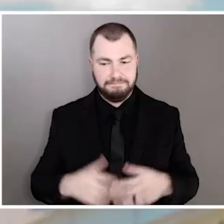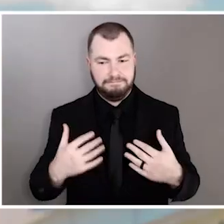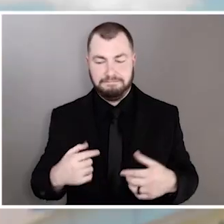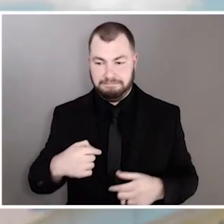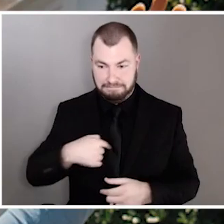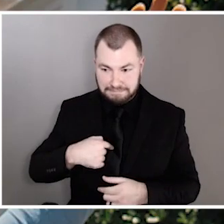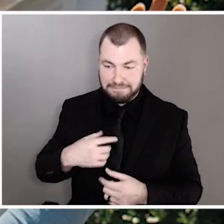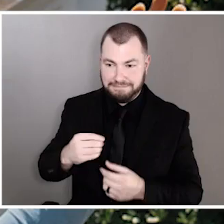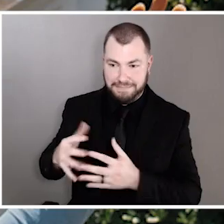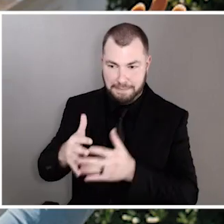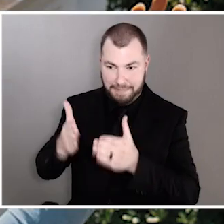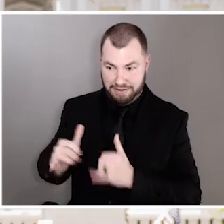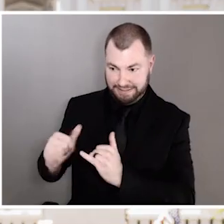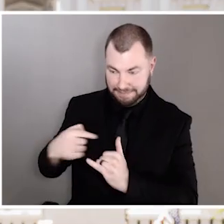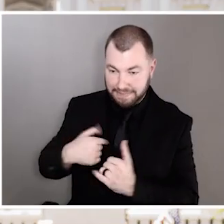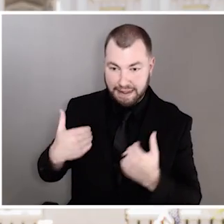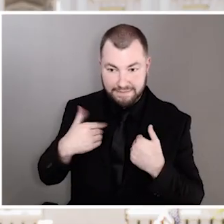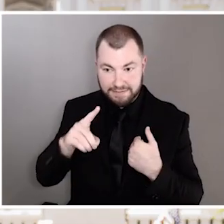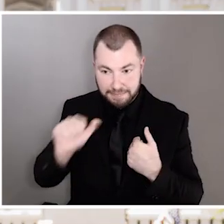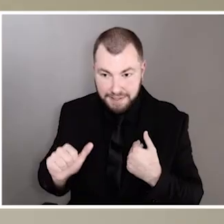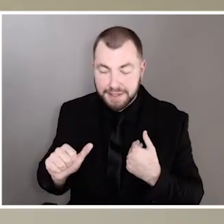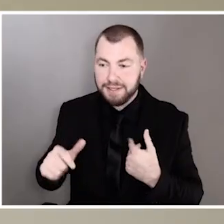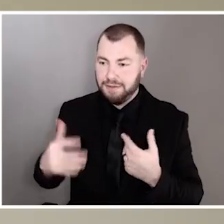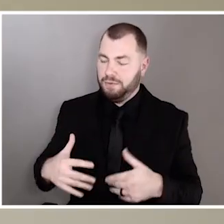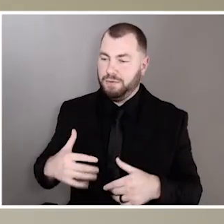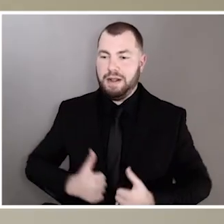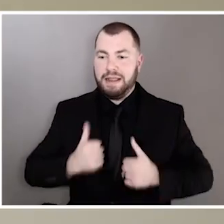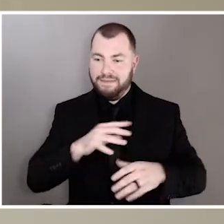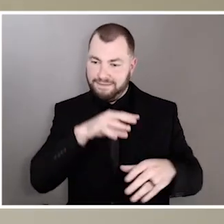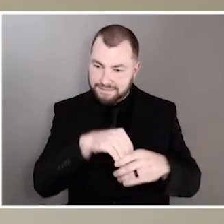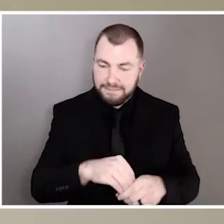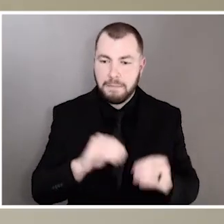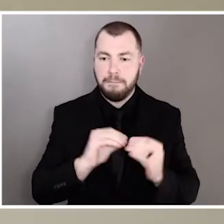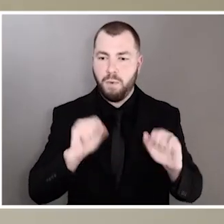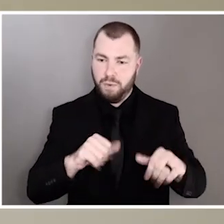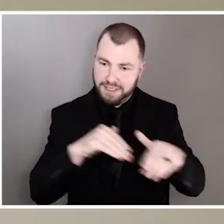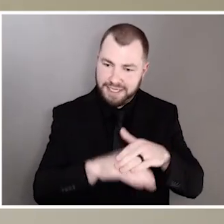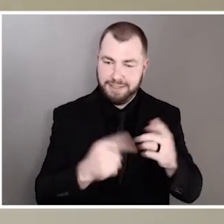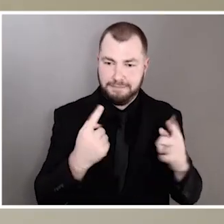tremendous difference for Americans like me that have disabilities to live a life more accessible.